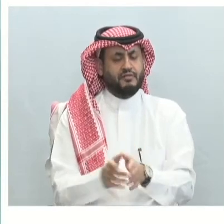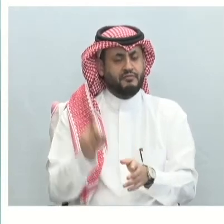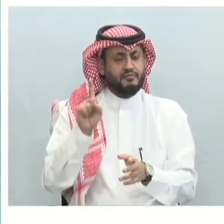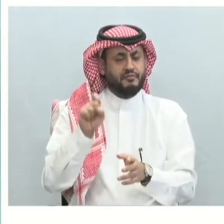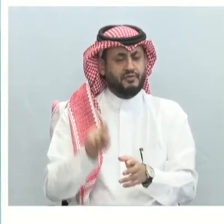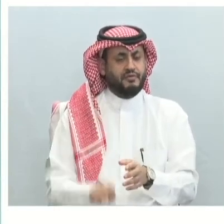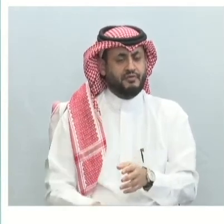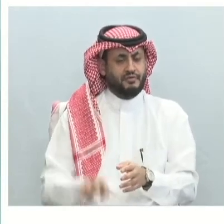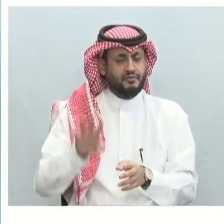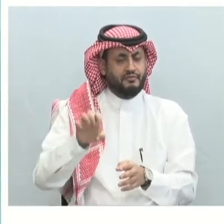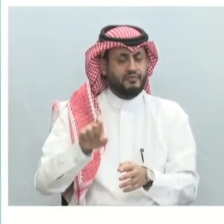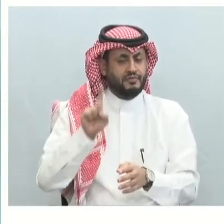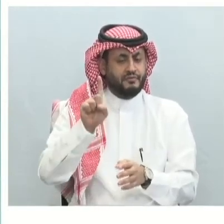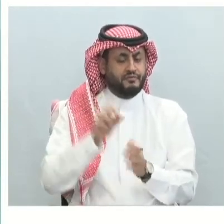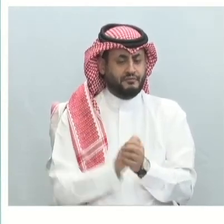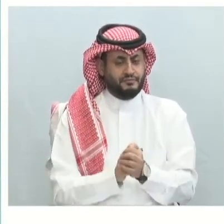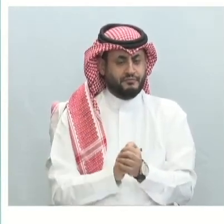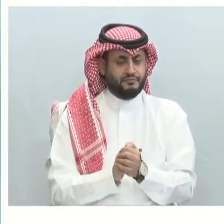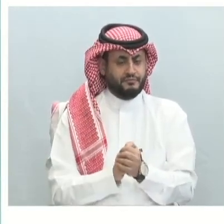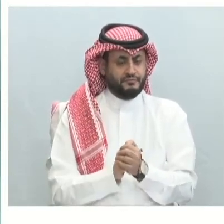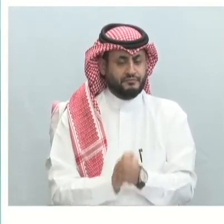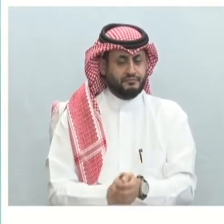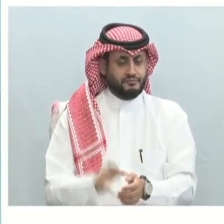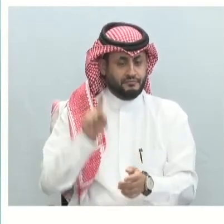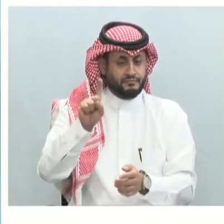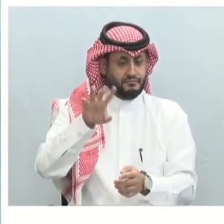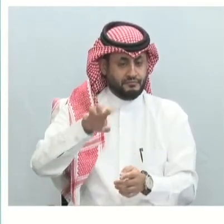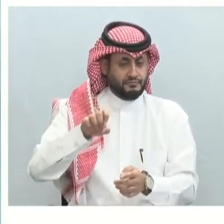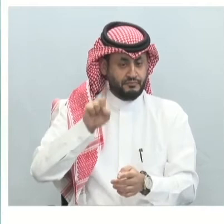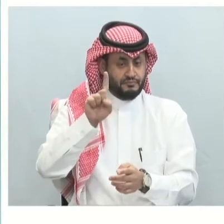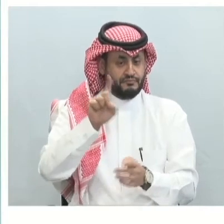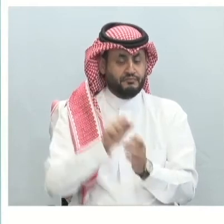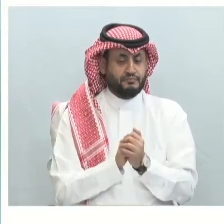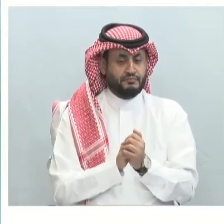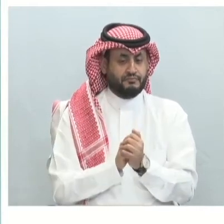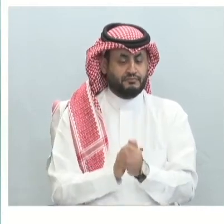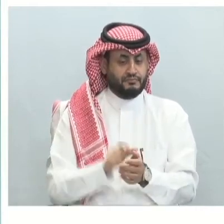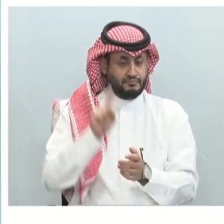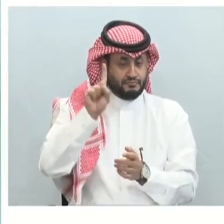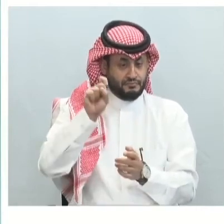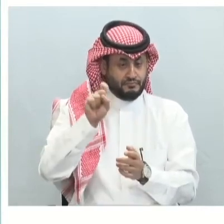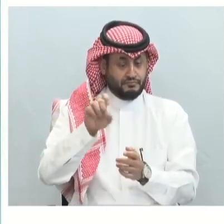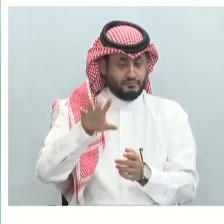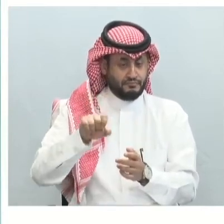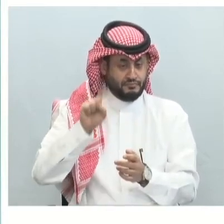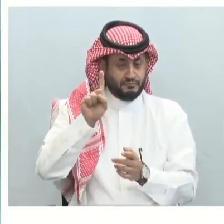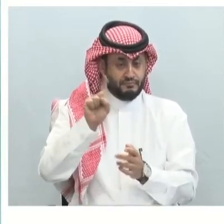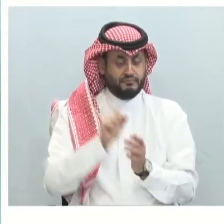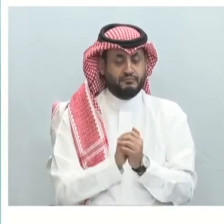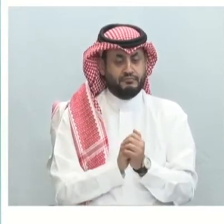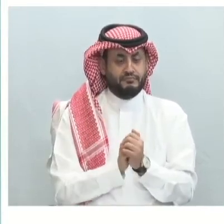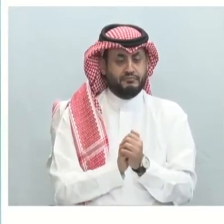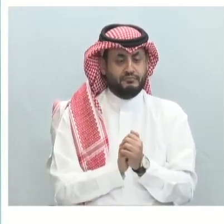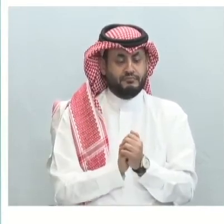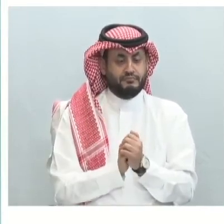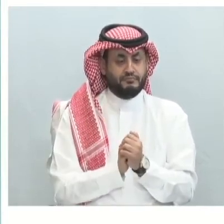141. Page 141. 141. Page 141. Okay. So